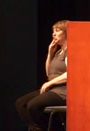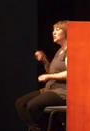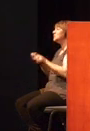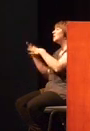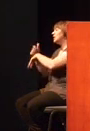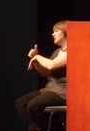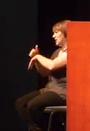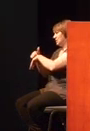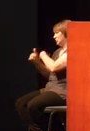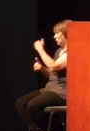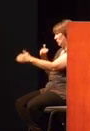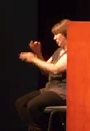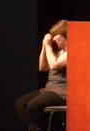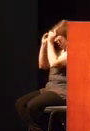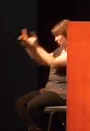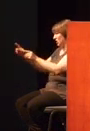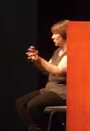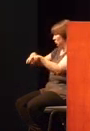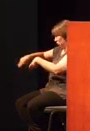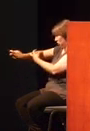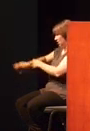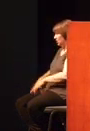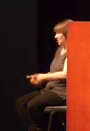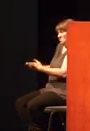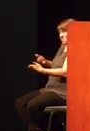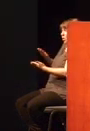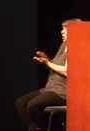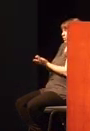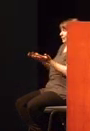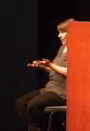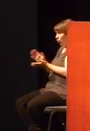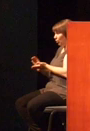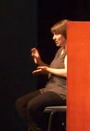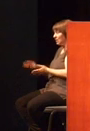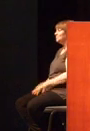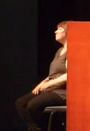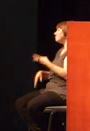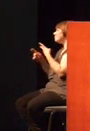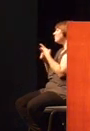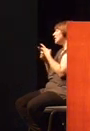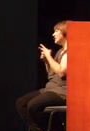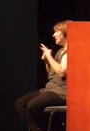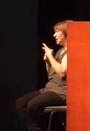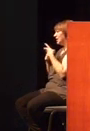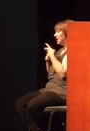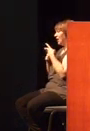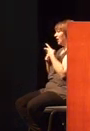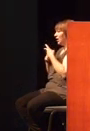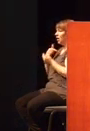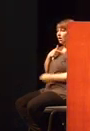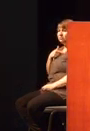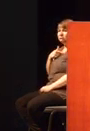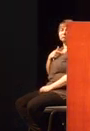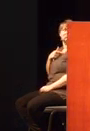their educational journey before they arrive here at Cuesta. And the second thing is, you know, here I